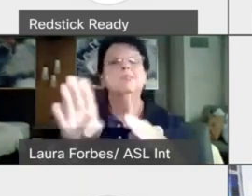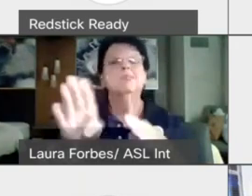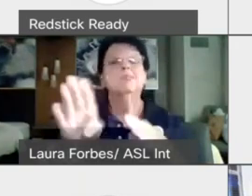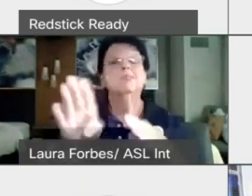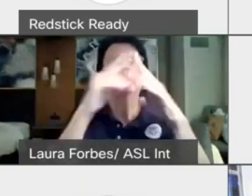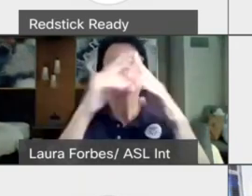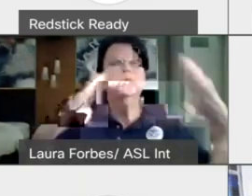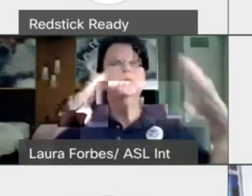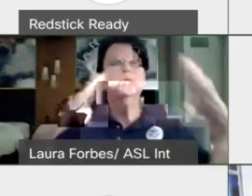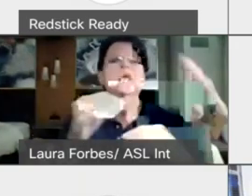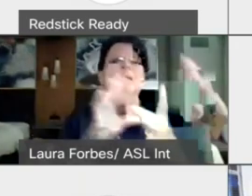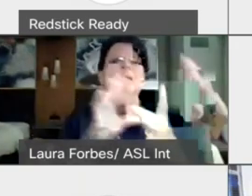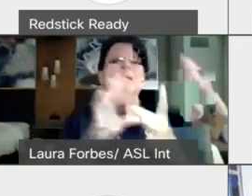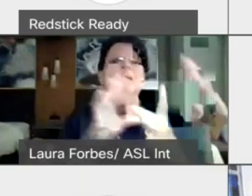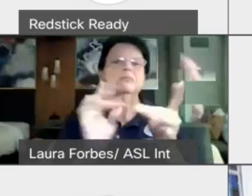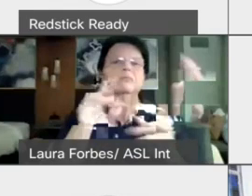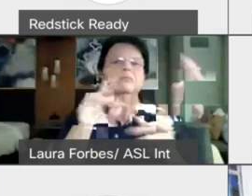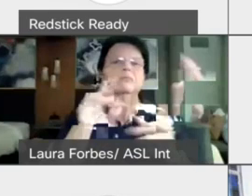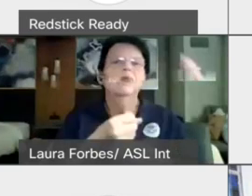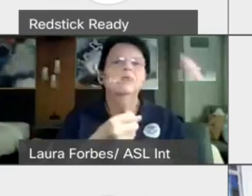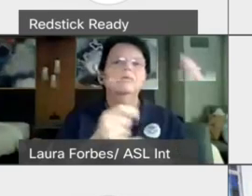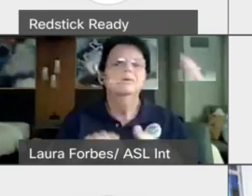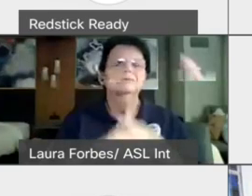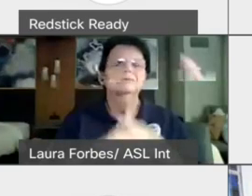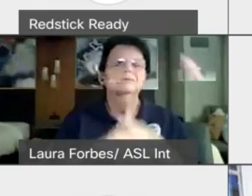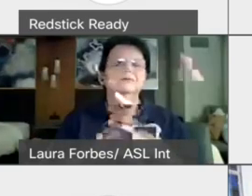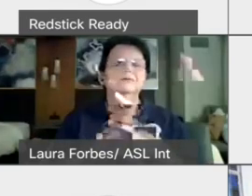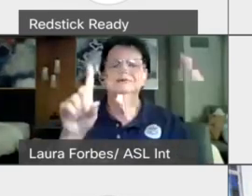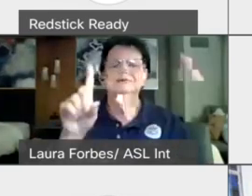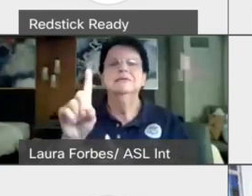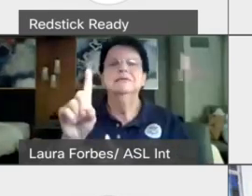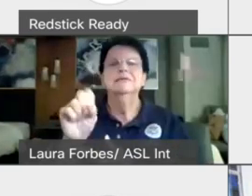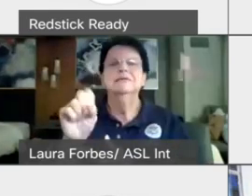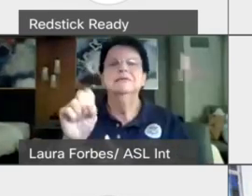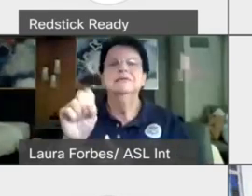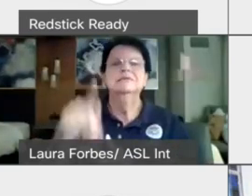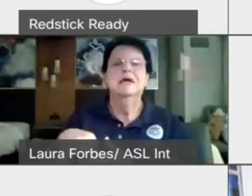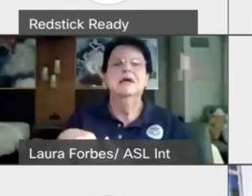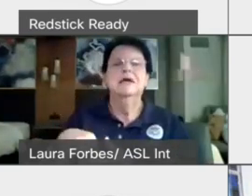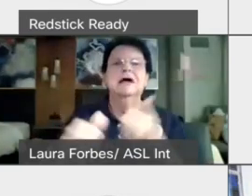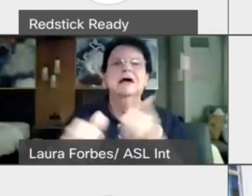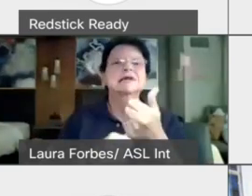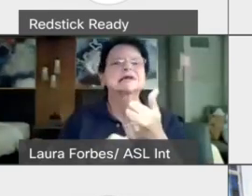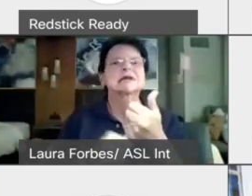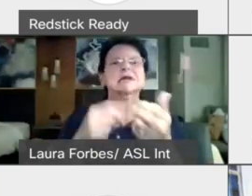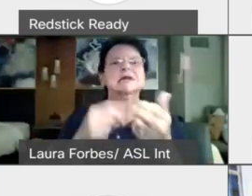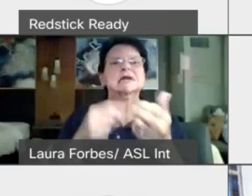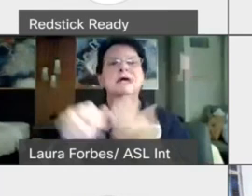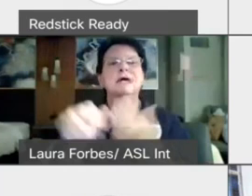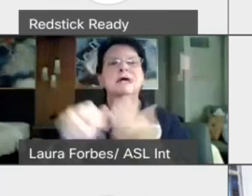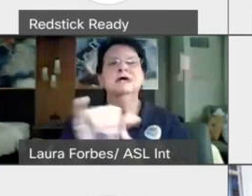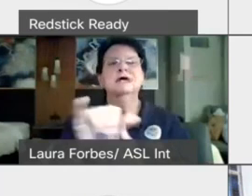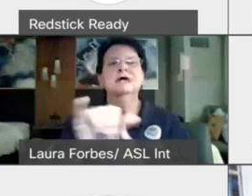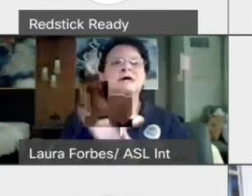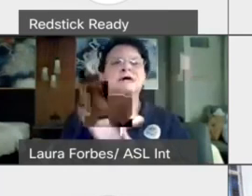message I just received right when this call was starting with DSNAP, Disaster Supplemental Nutrition Assistance Program, that has been approved. So we